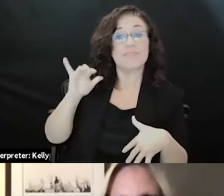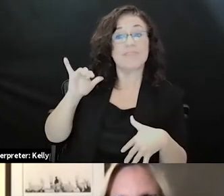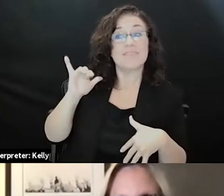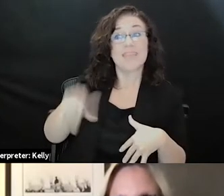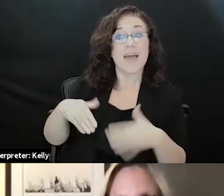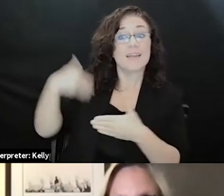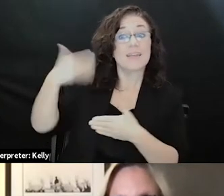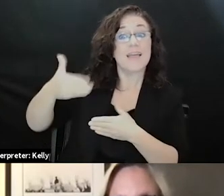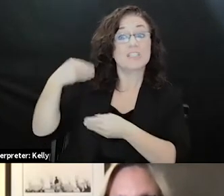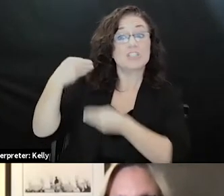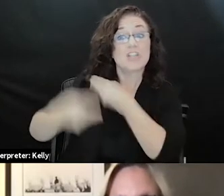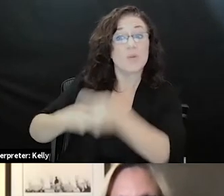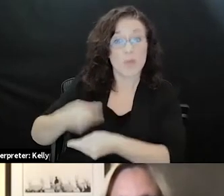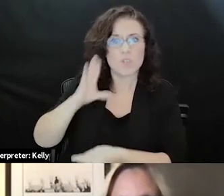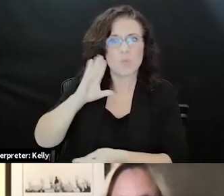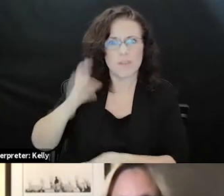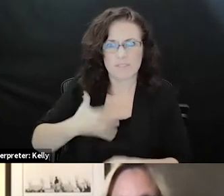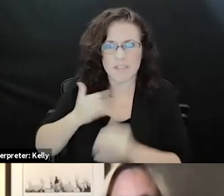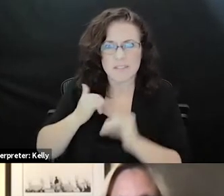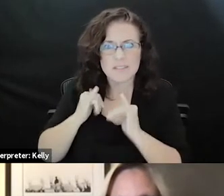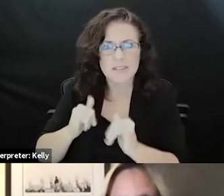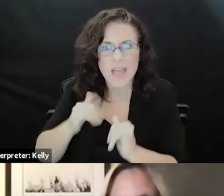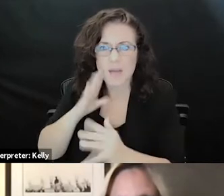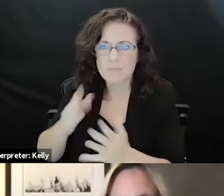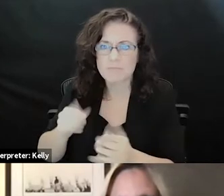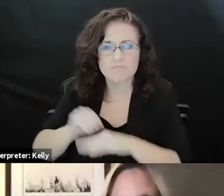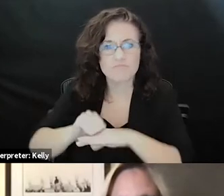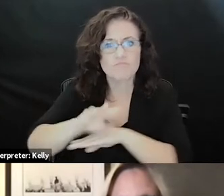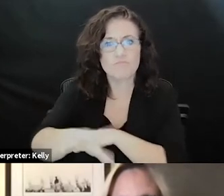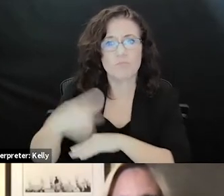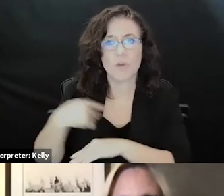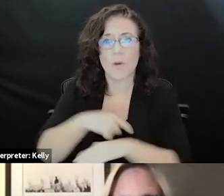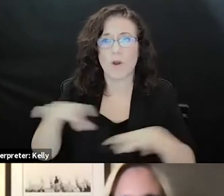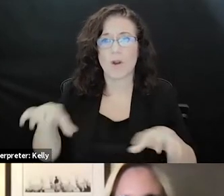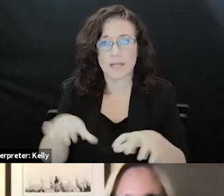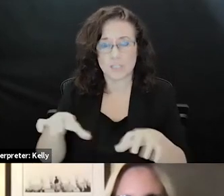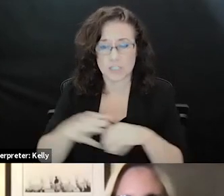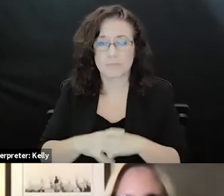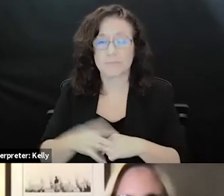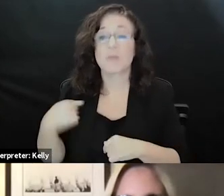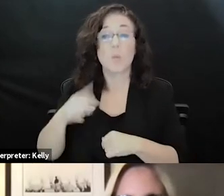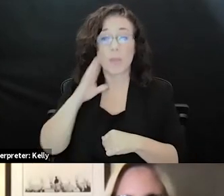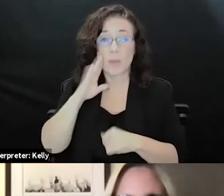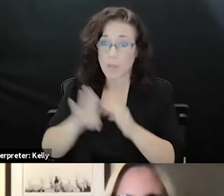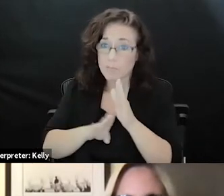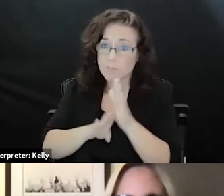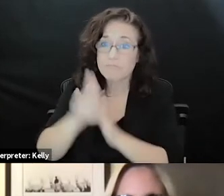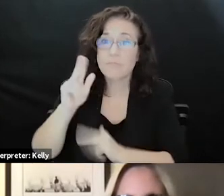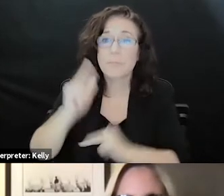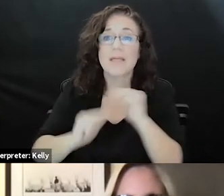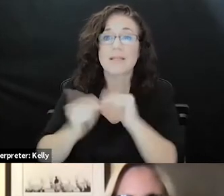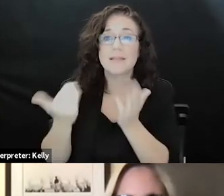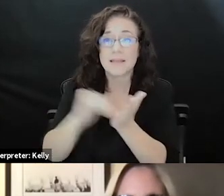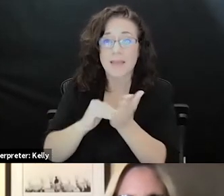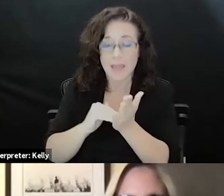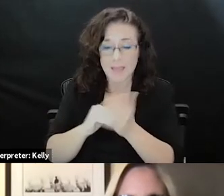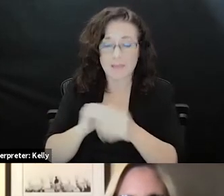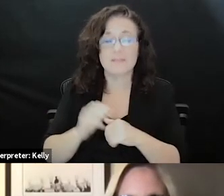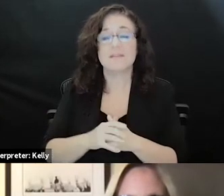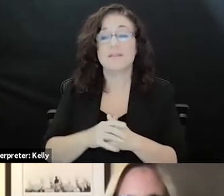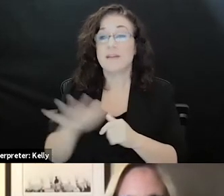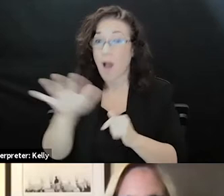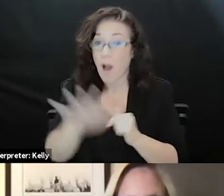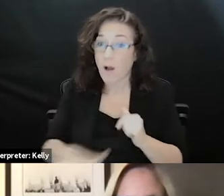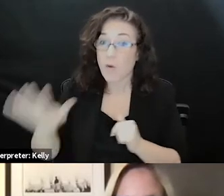the next generation we will rebuild reconcile and recover and every known nuke of our